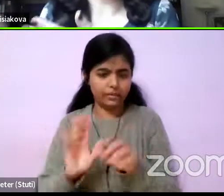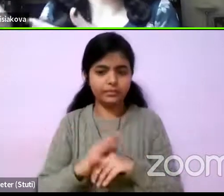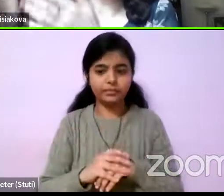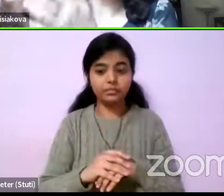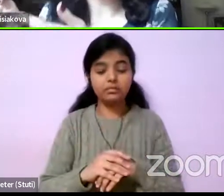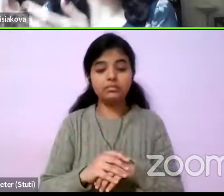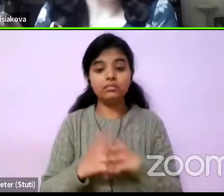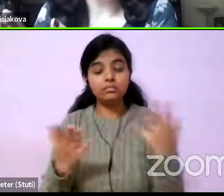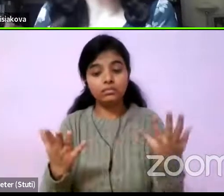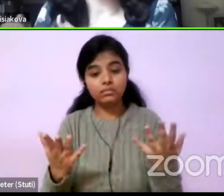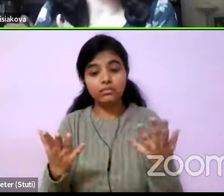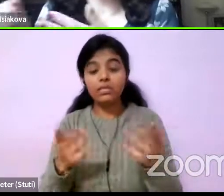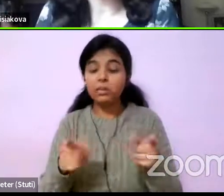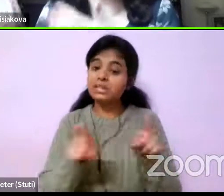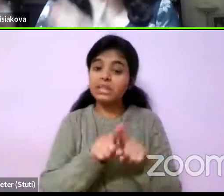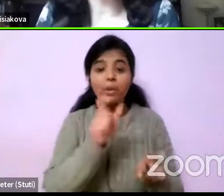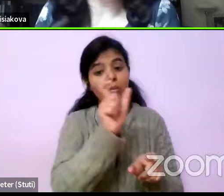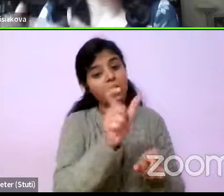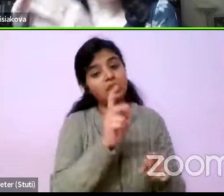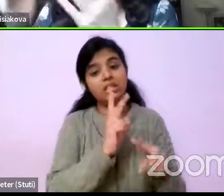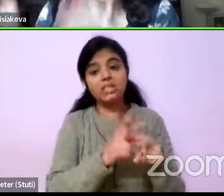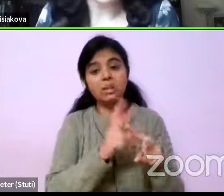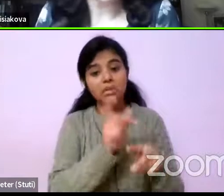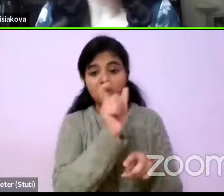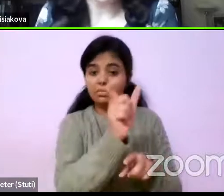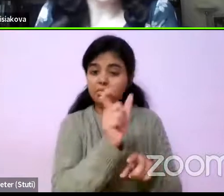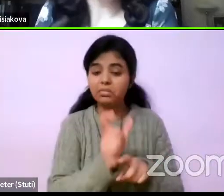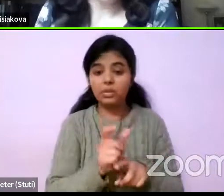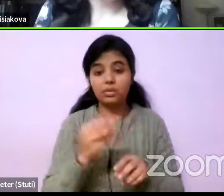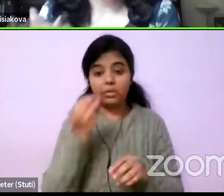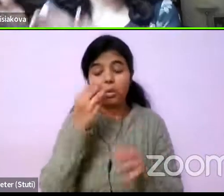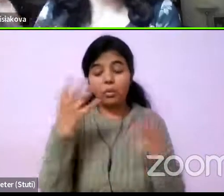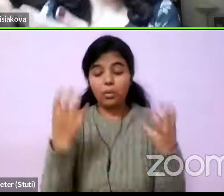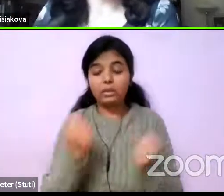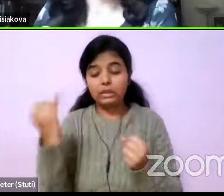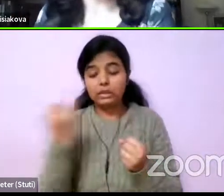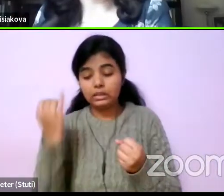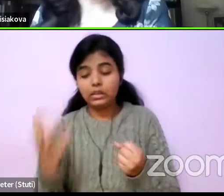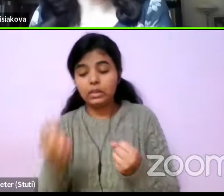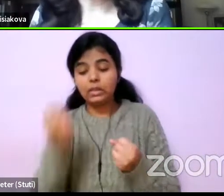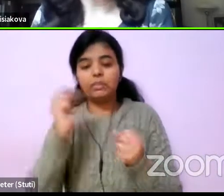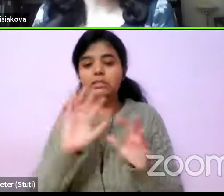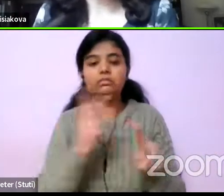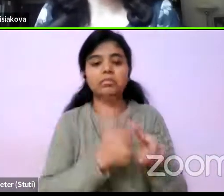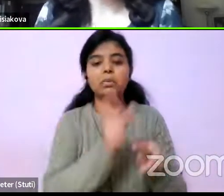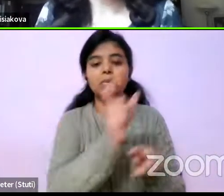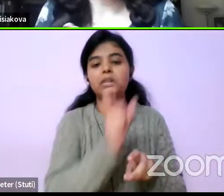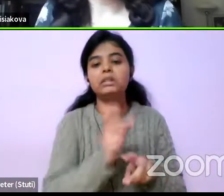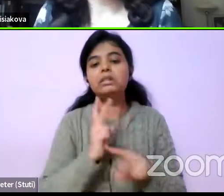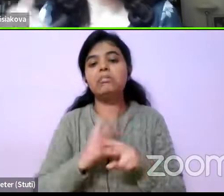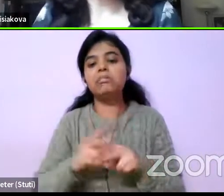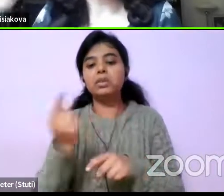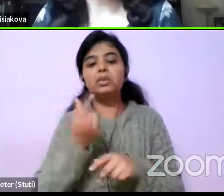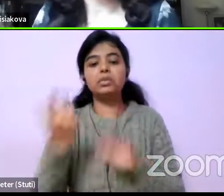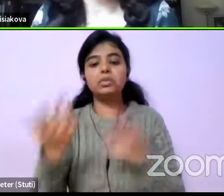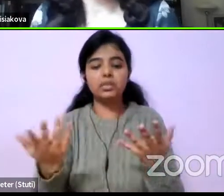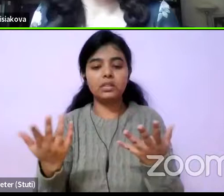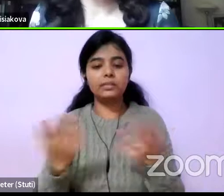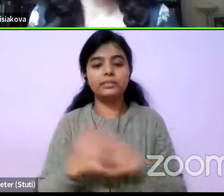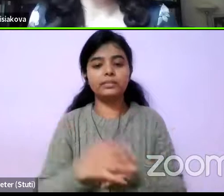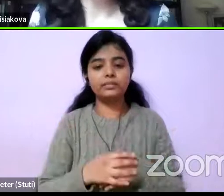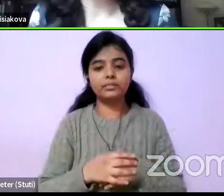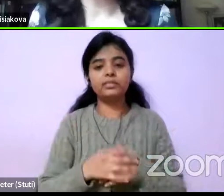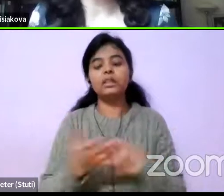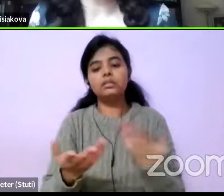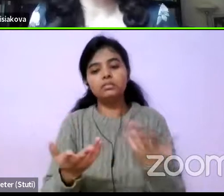else, but it's still there, and it very much perpetuates the whole image of, you know, invalid, and it's everything